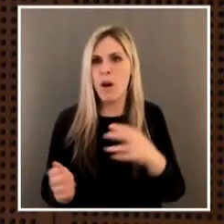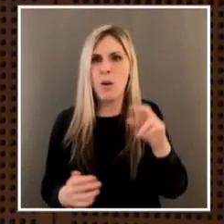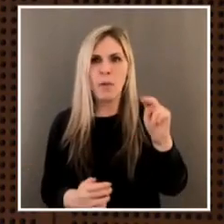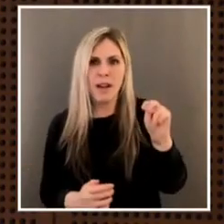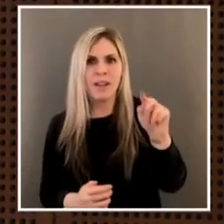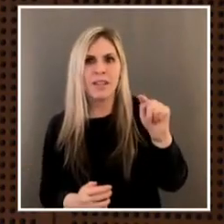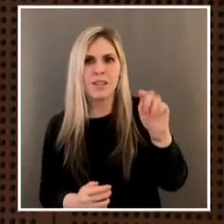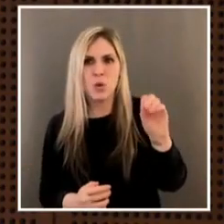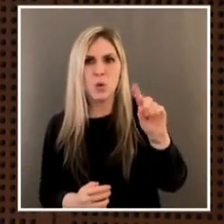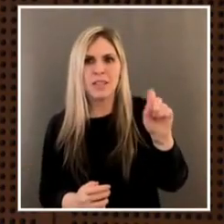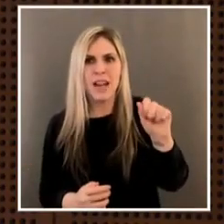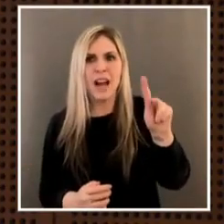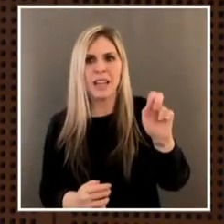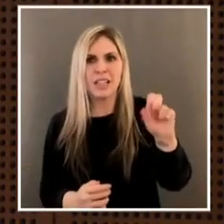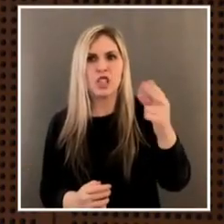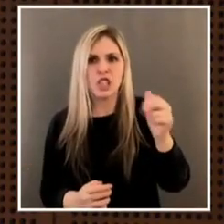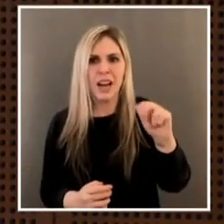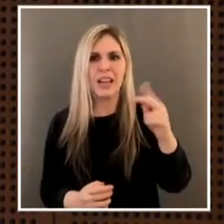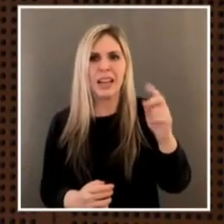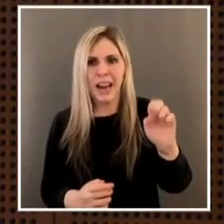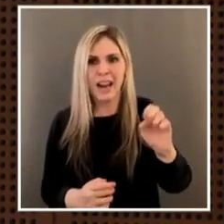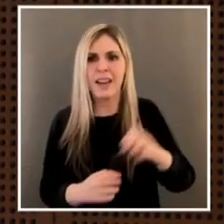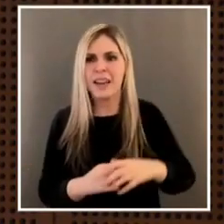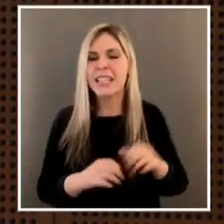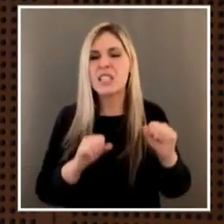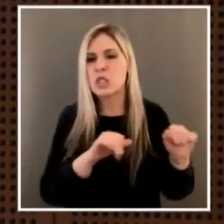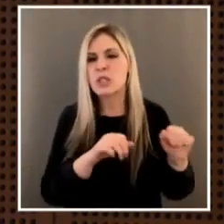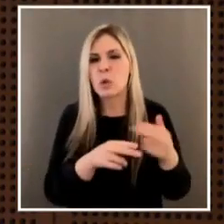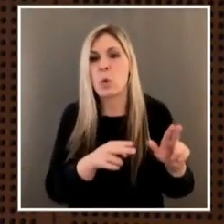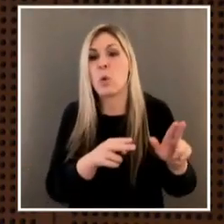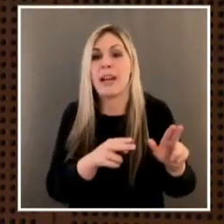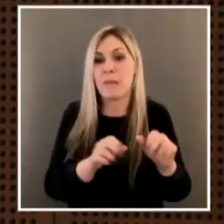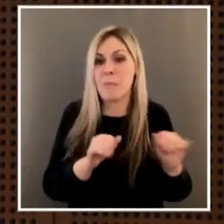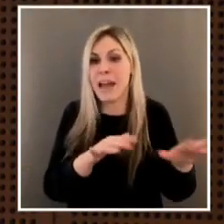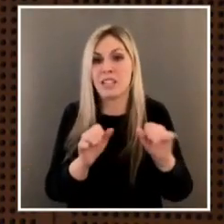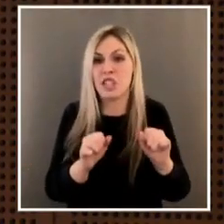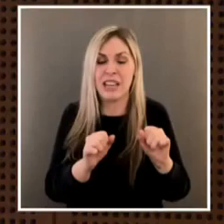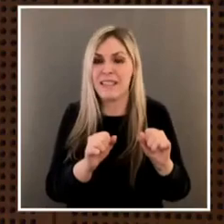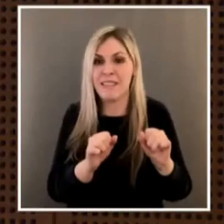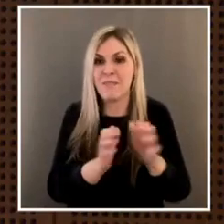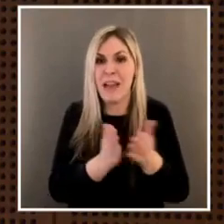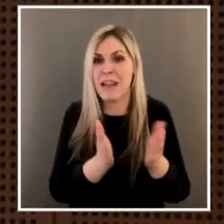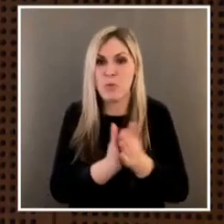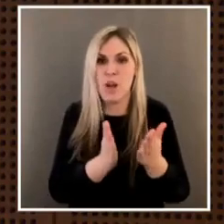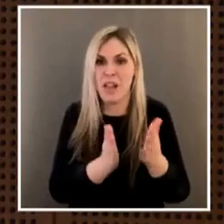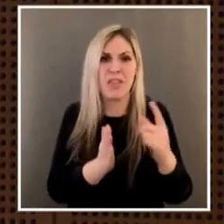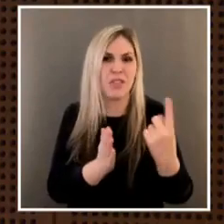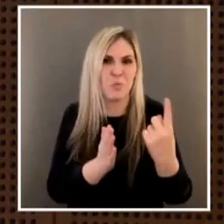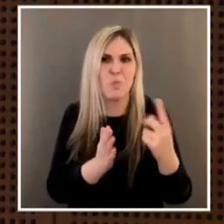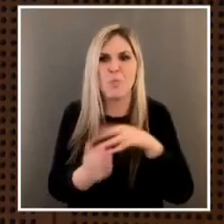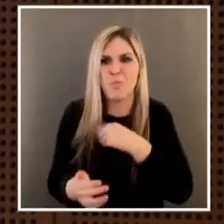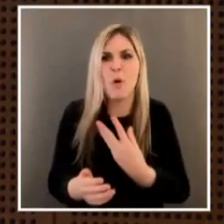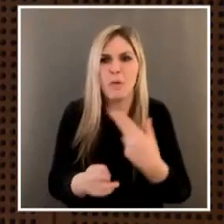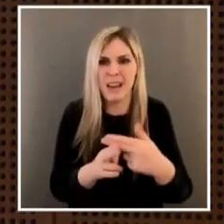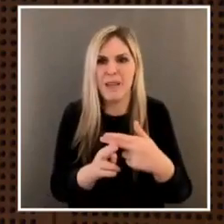Out West, Geechee Jabara Quick Magic Trance Manual for Technologically Stressed Third World People.